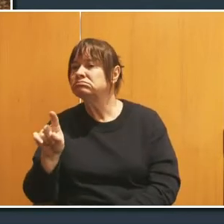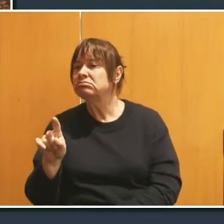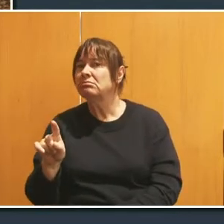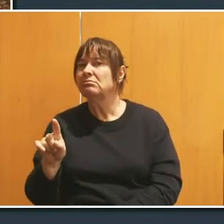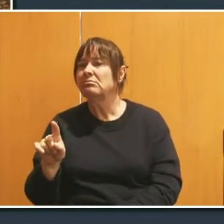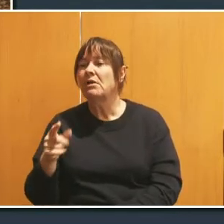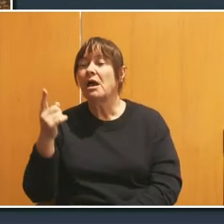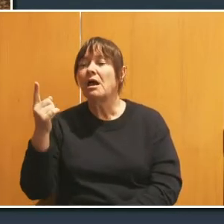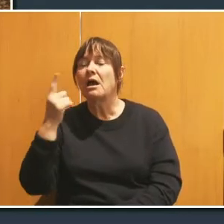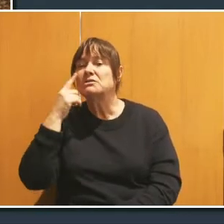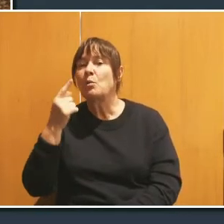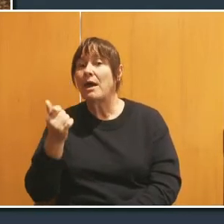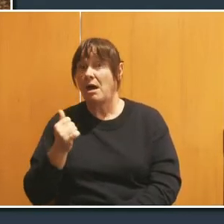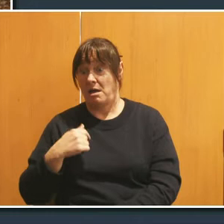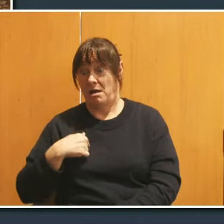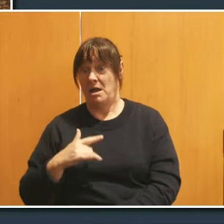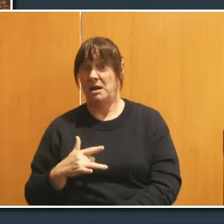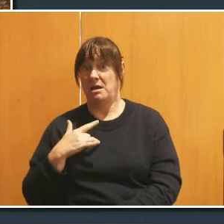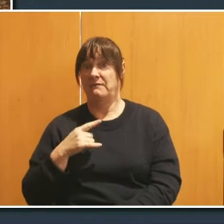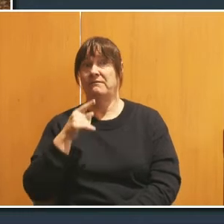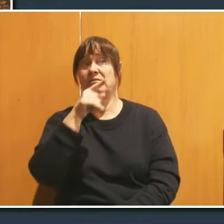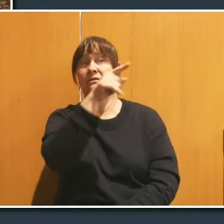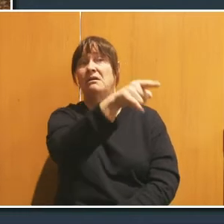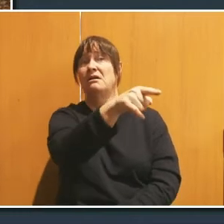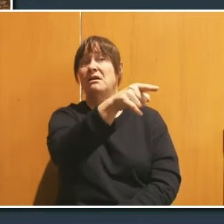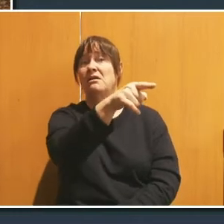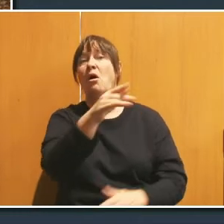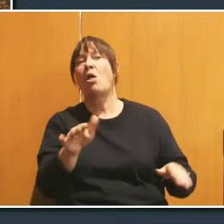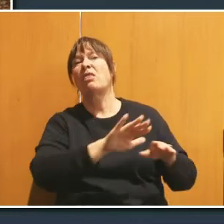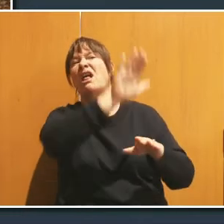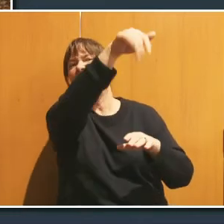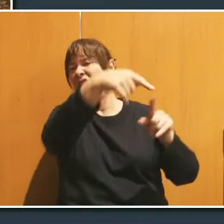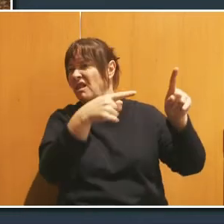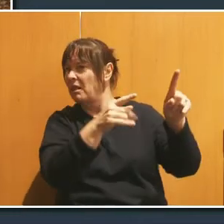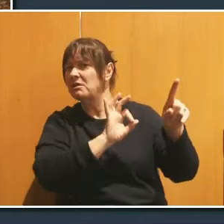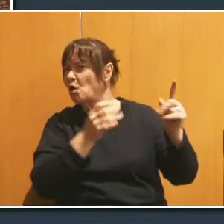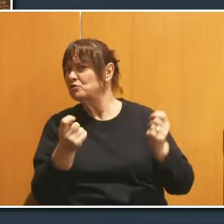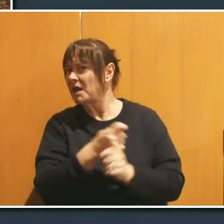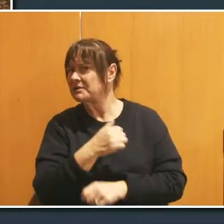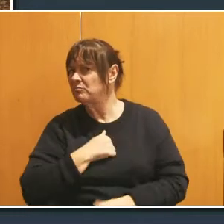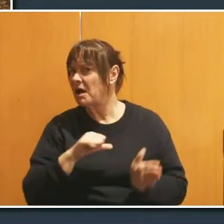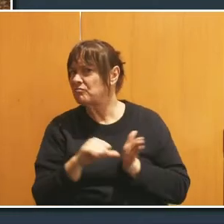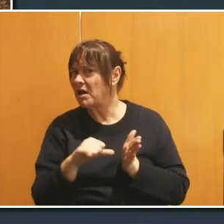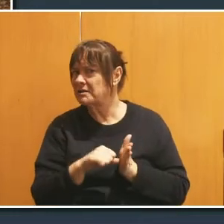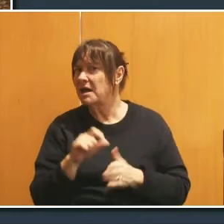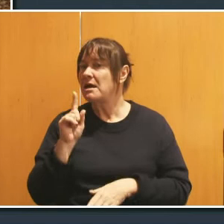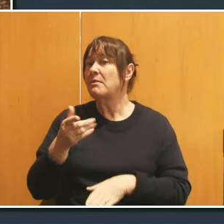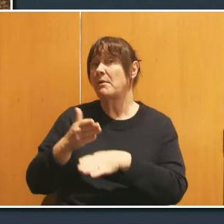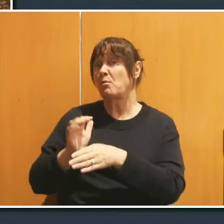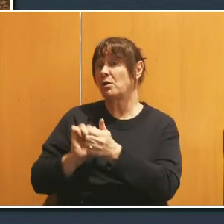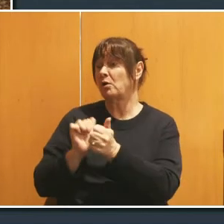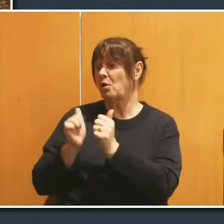up the hill there, actually there's hardly any rates change predicted at all. And yet for my colleagues who live down